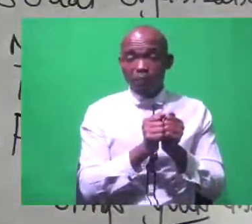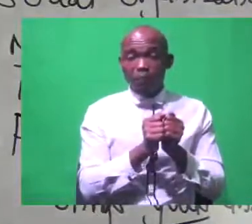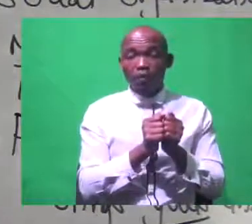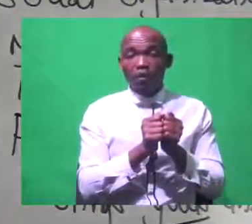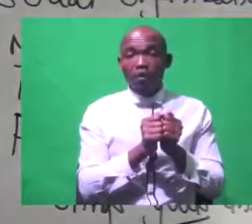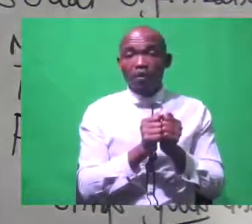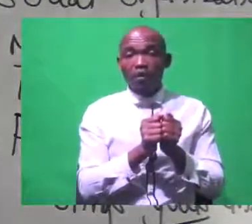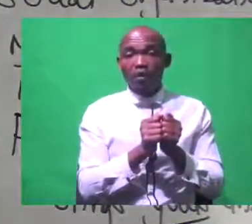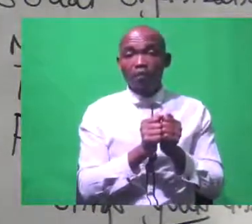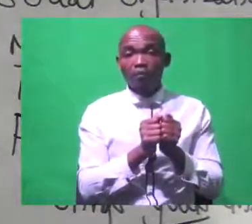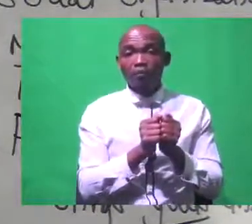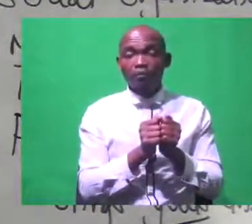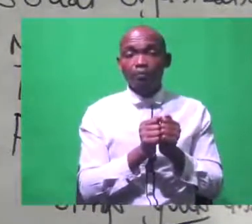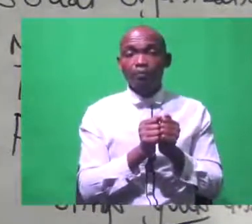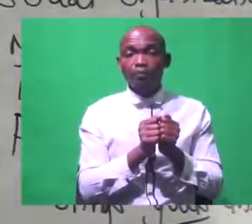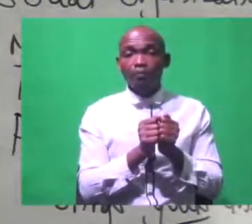Things or